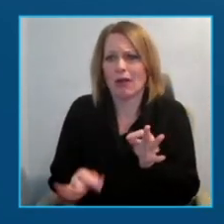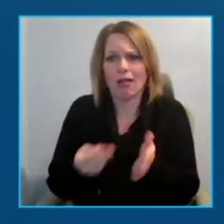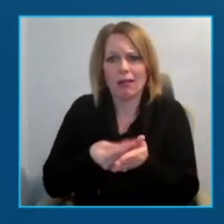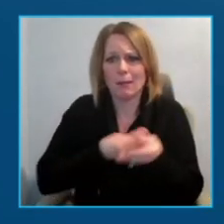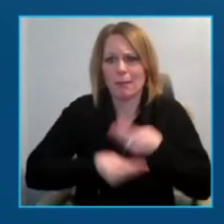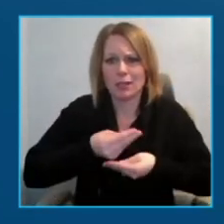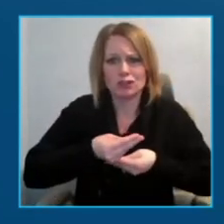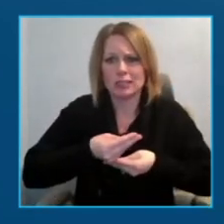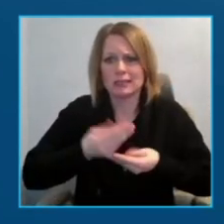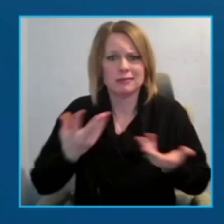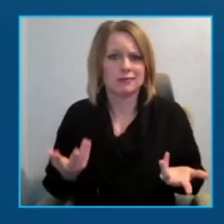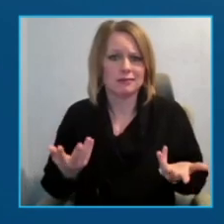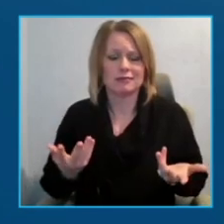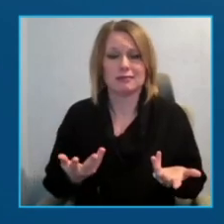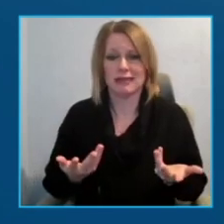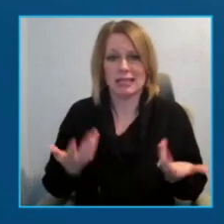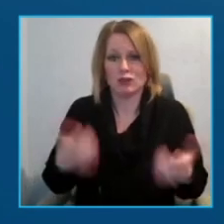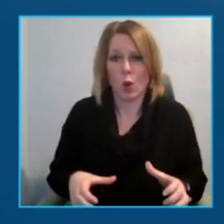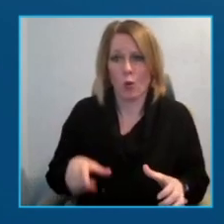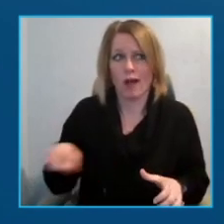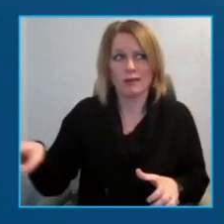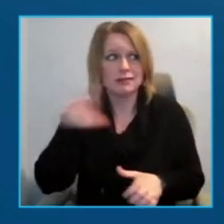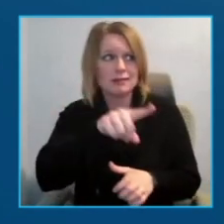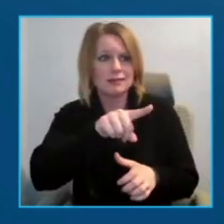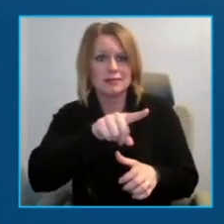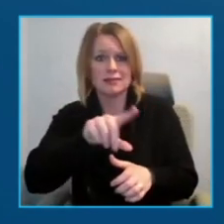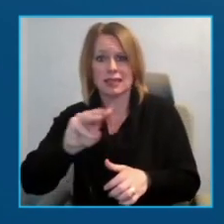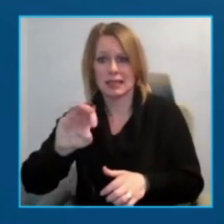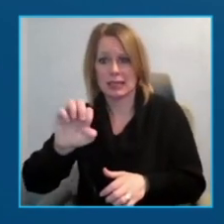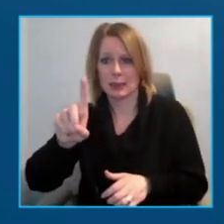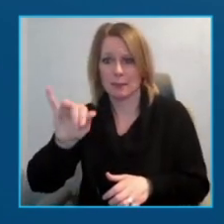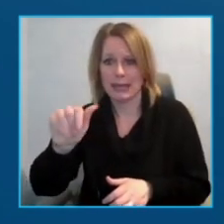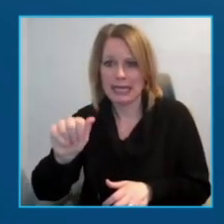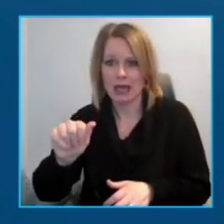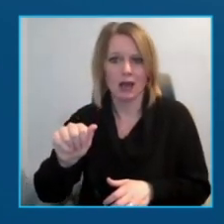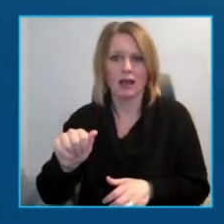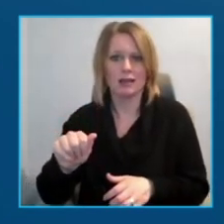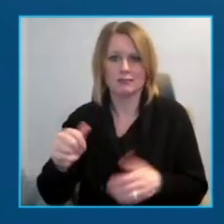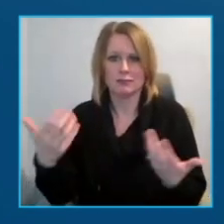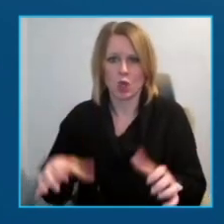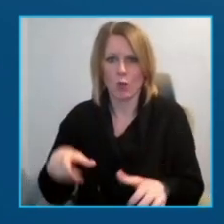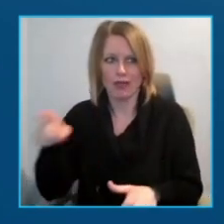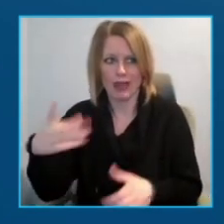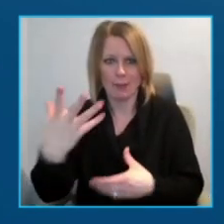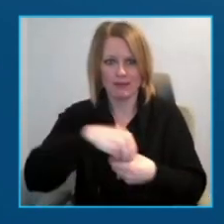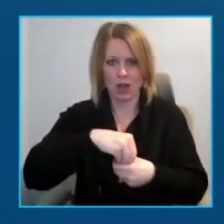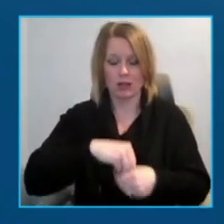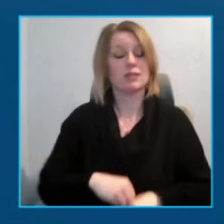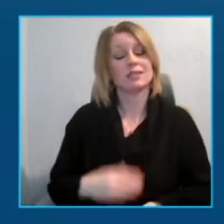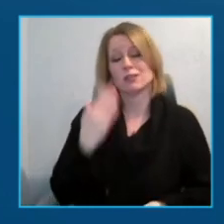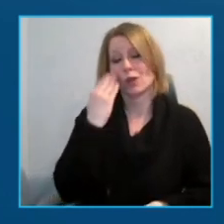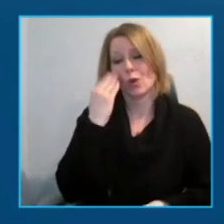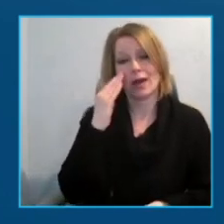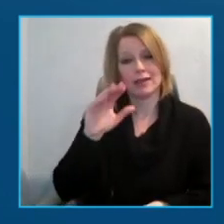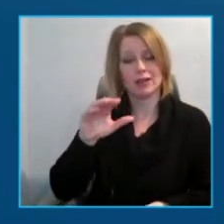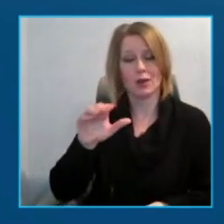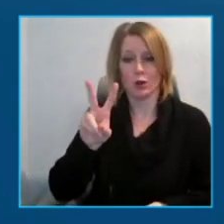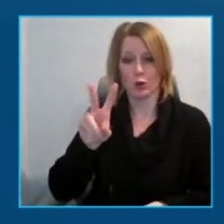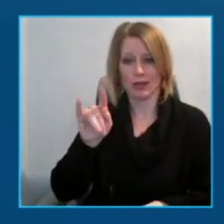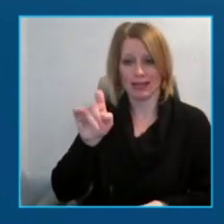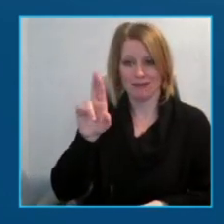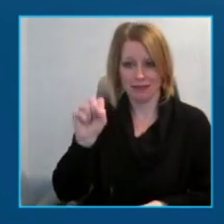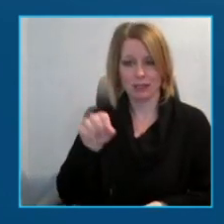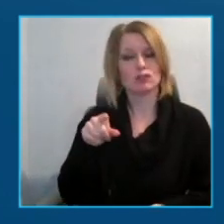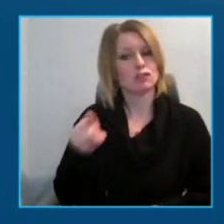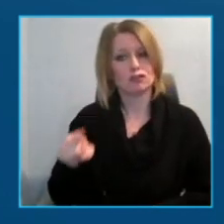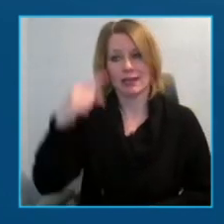to see whose seats you're planning on targeting. So, you know, I know Ms. Vickers believes this has been abused in the past. It shouldn't